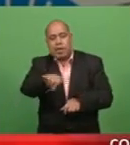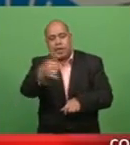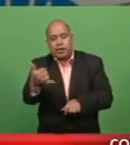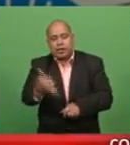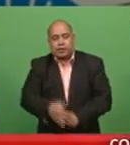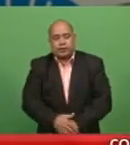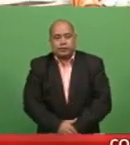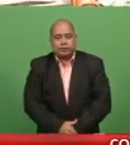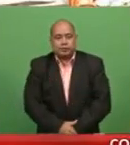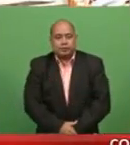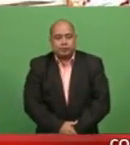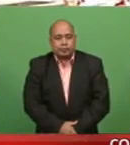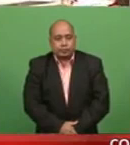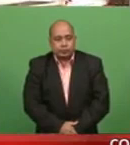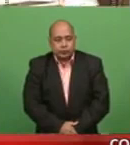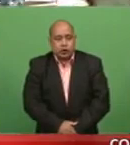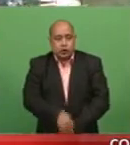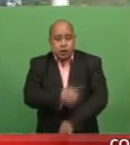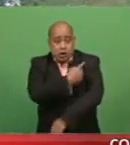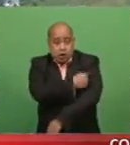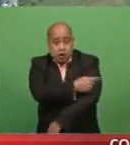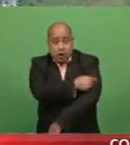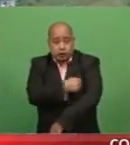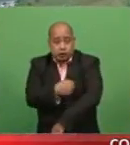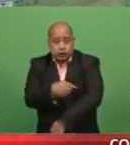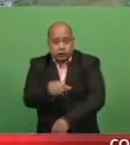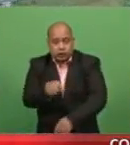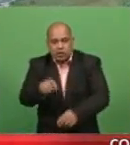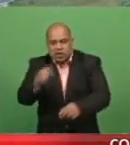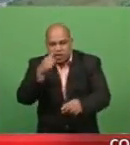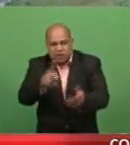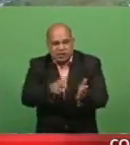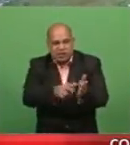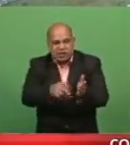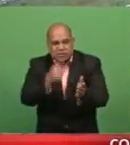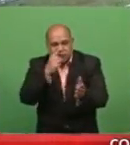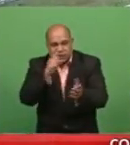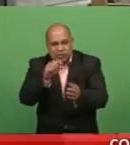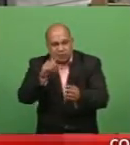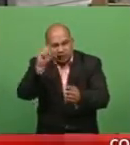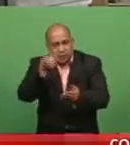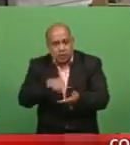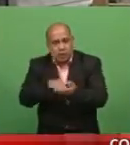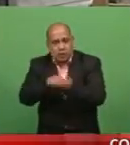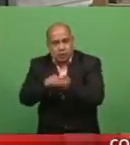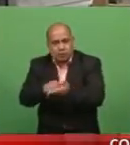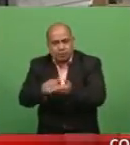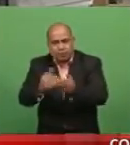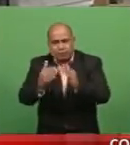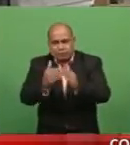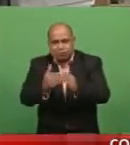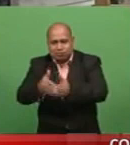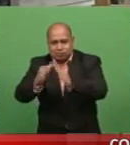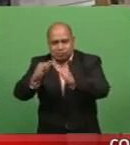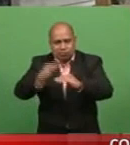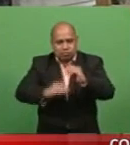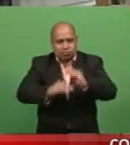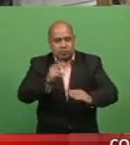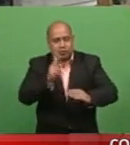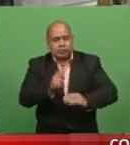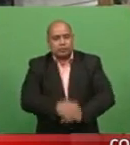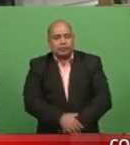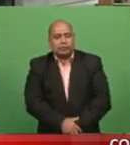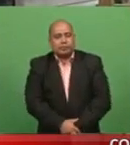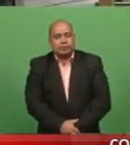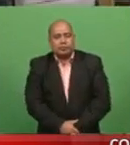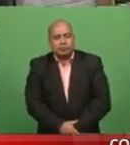Up ahead, Red Cross reaches out to cyclone-affected Fijians and cyclone-resistant homes for the future. Details